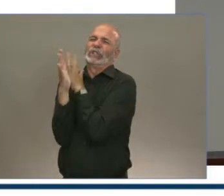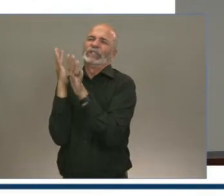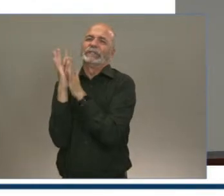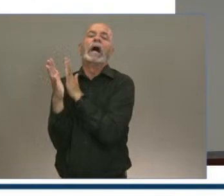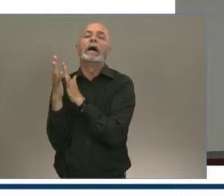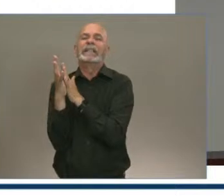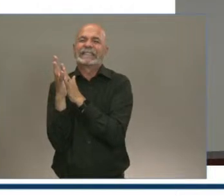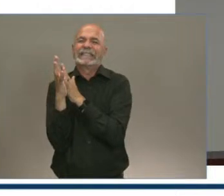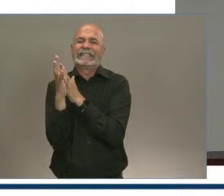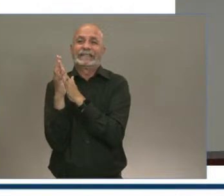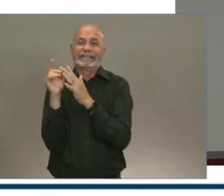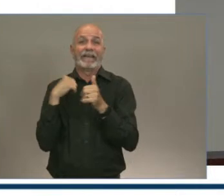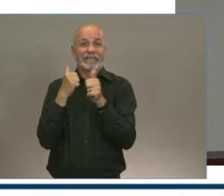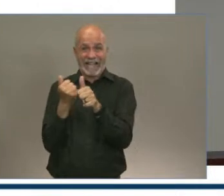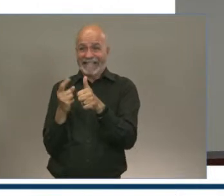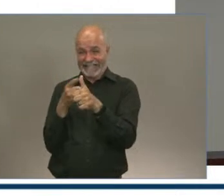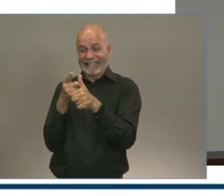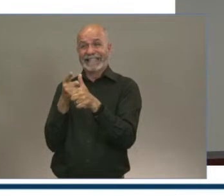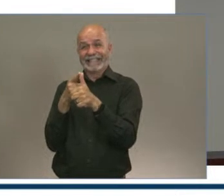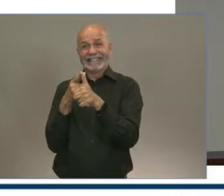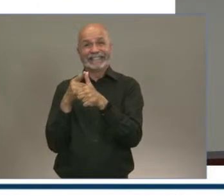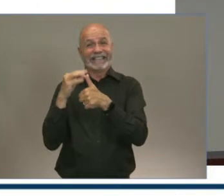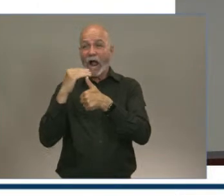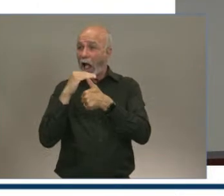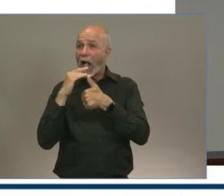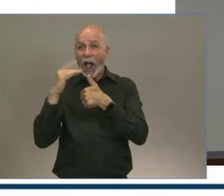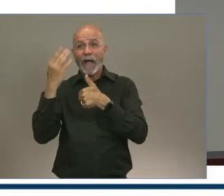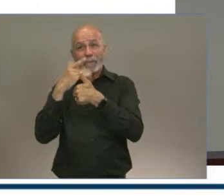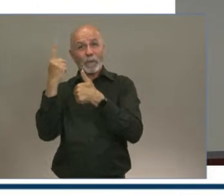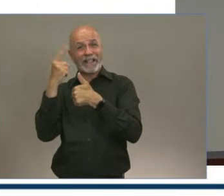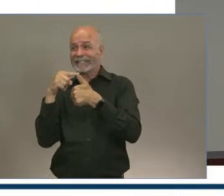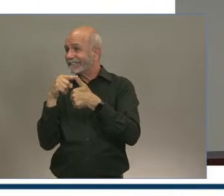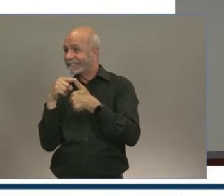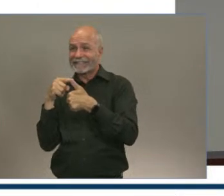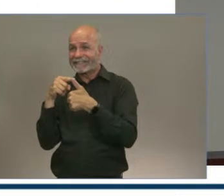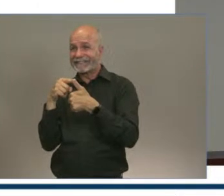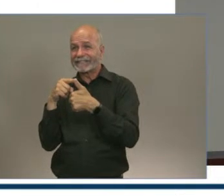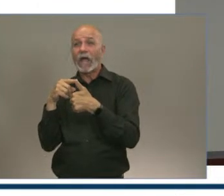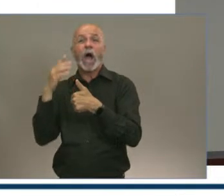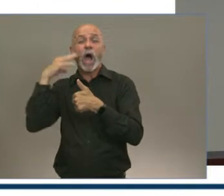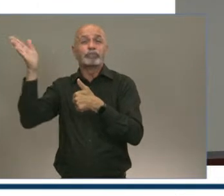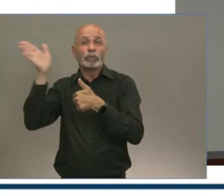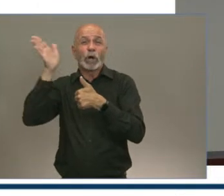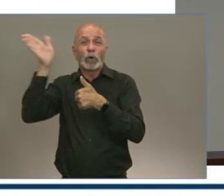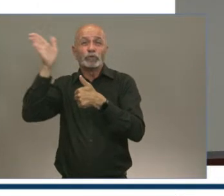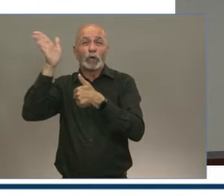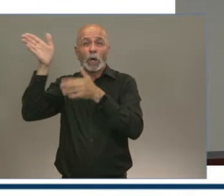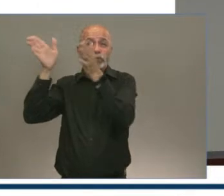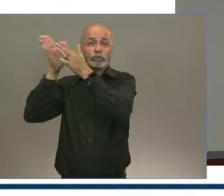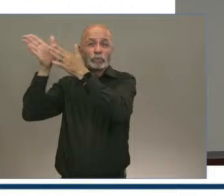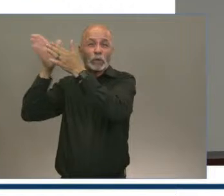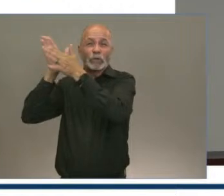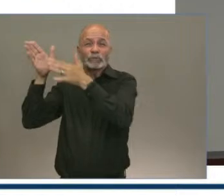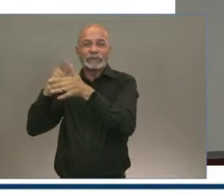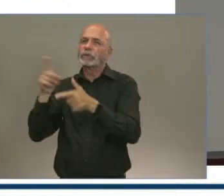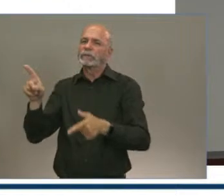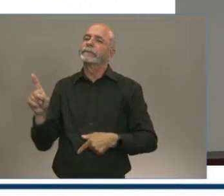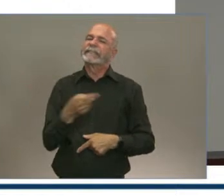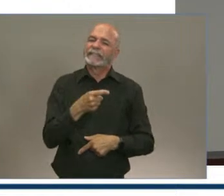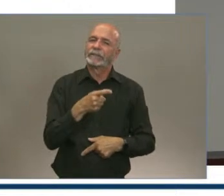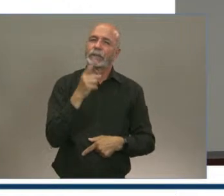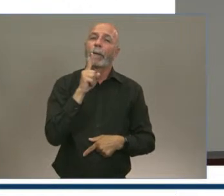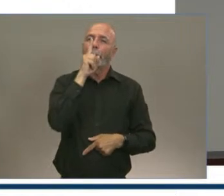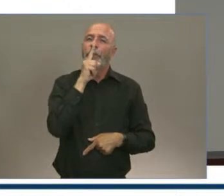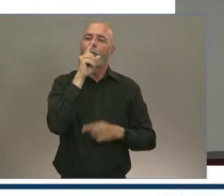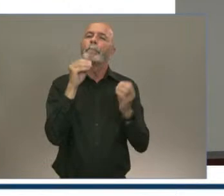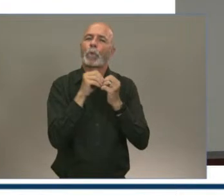protocols, the more contacts you have because of all those, the more frequently you should be tested. But we're certainly asking everybody